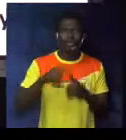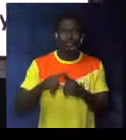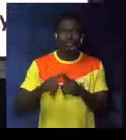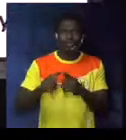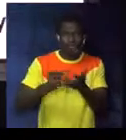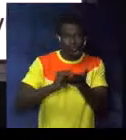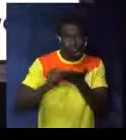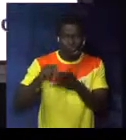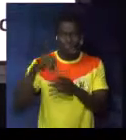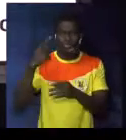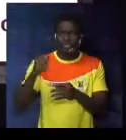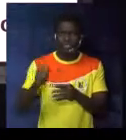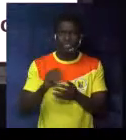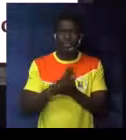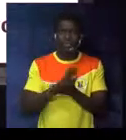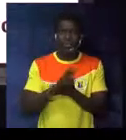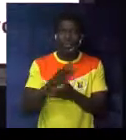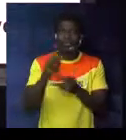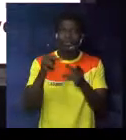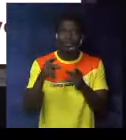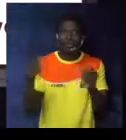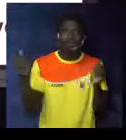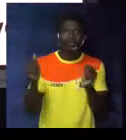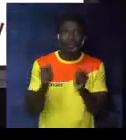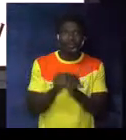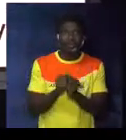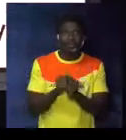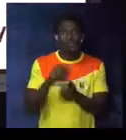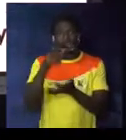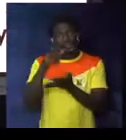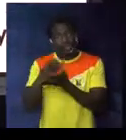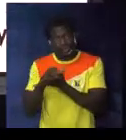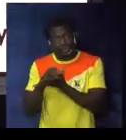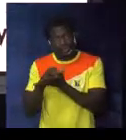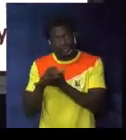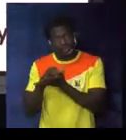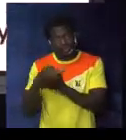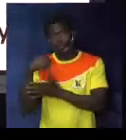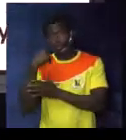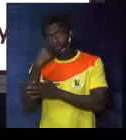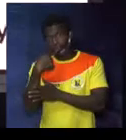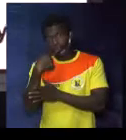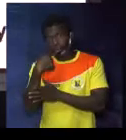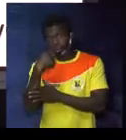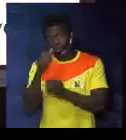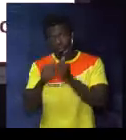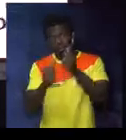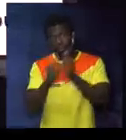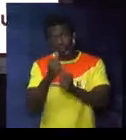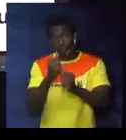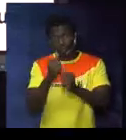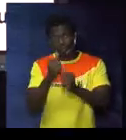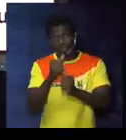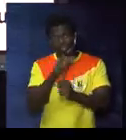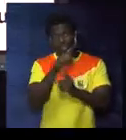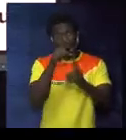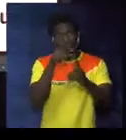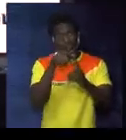You are to fill in the blank spaces with that, who,